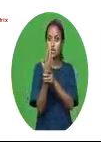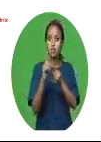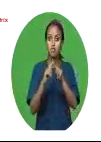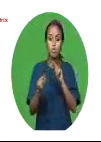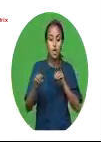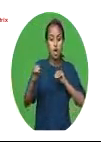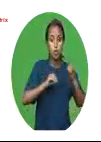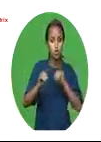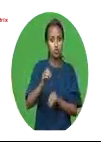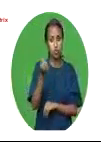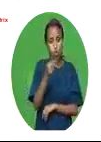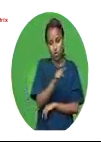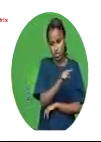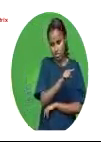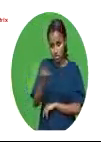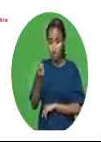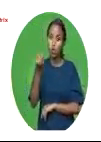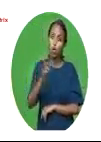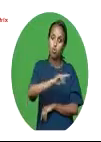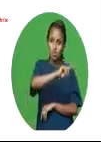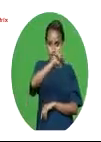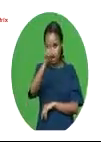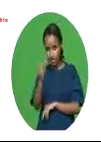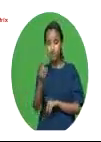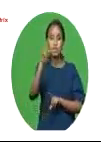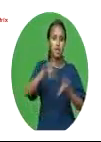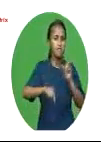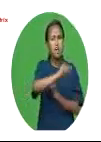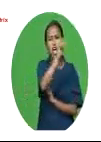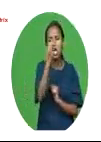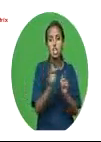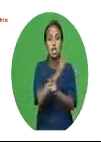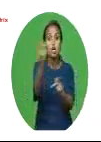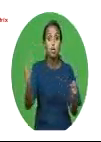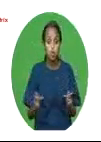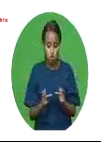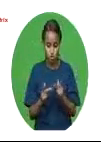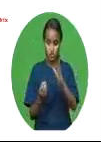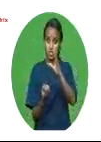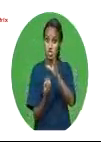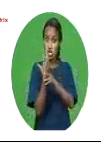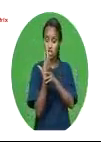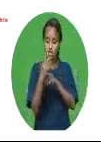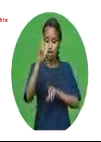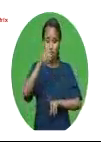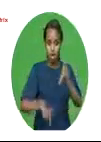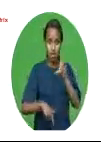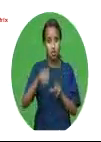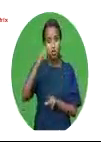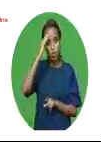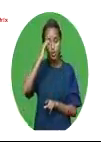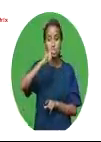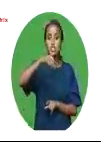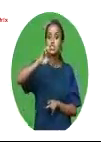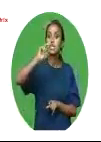either straight or curved line. Any position of the generating line, known as